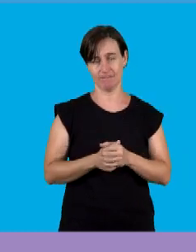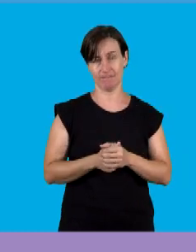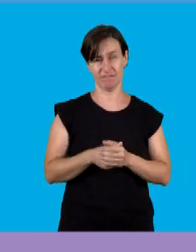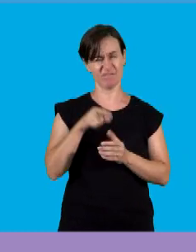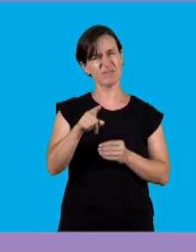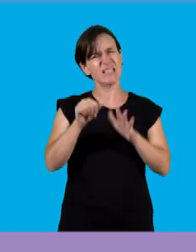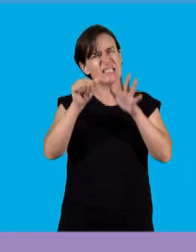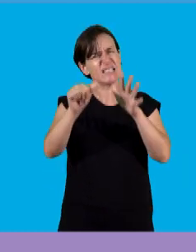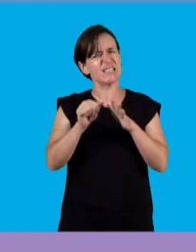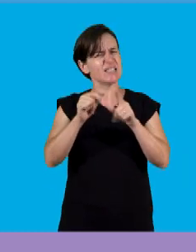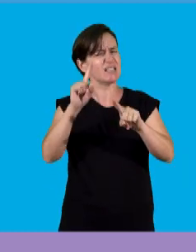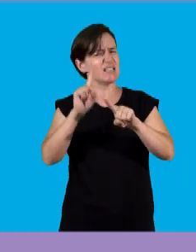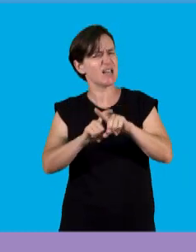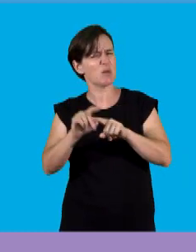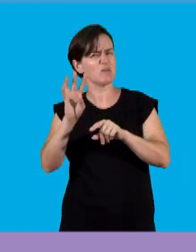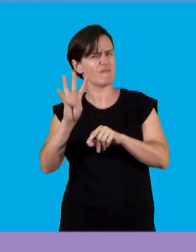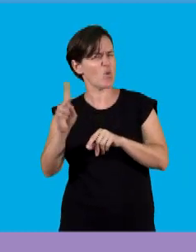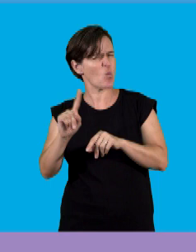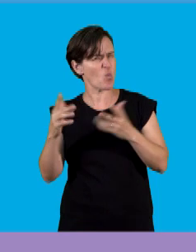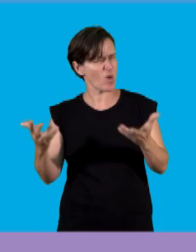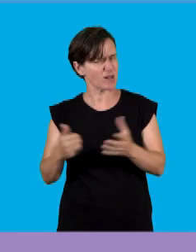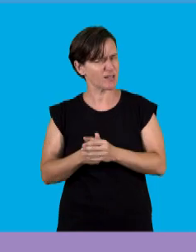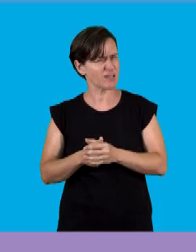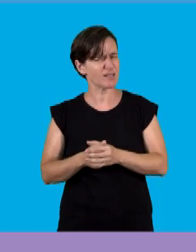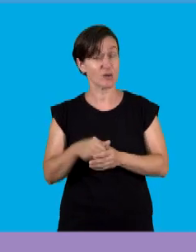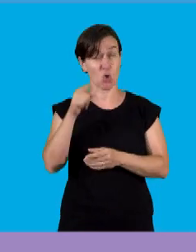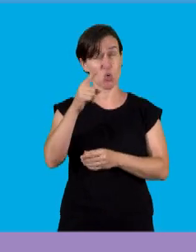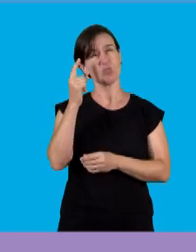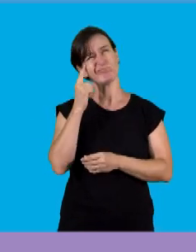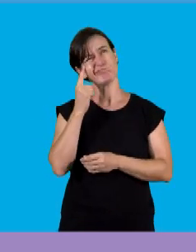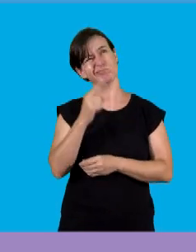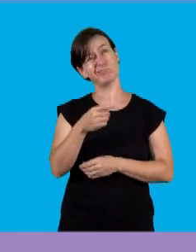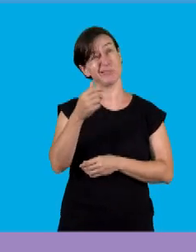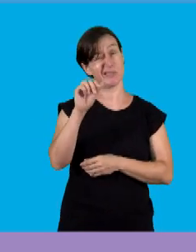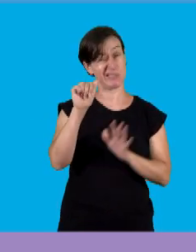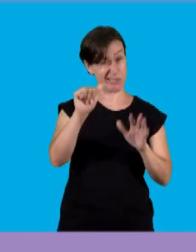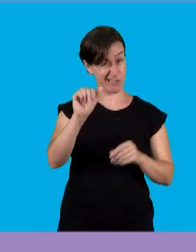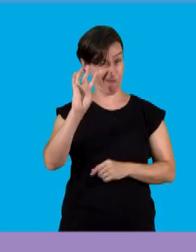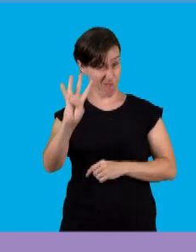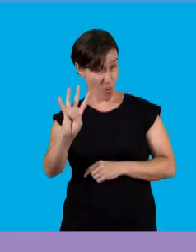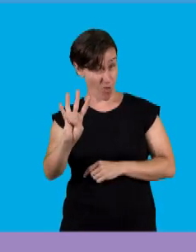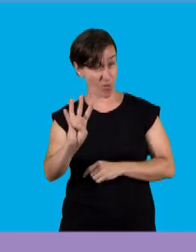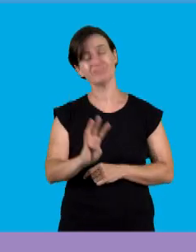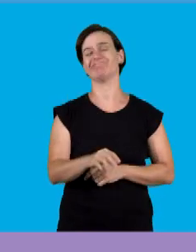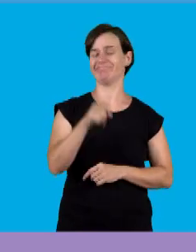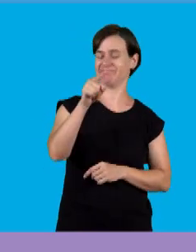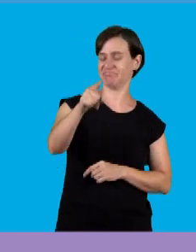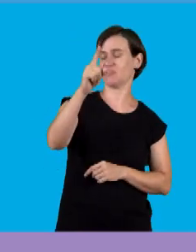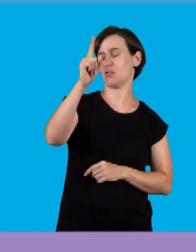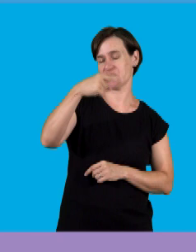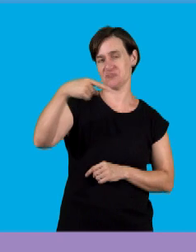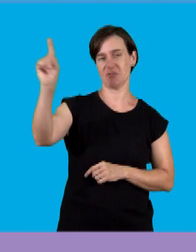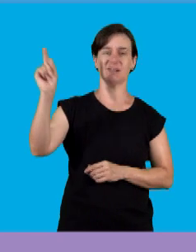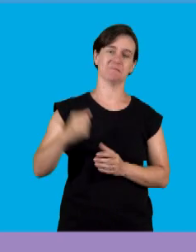Now do you know what is 16 multiplied by 4? If you are thinking of our 64, then you